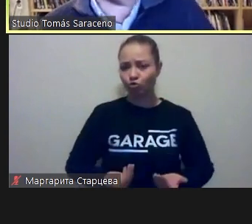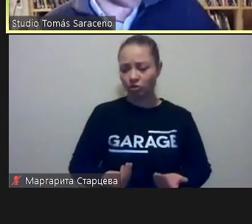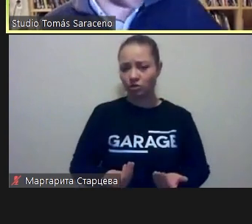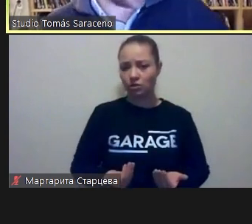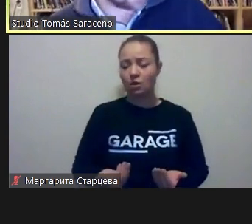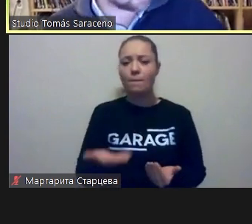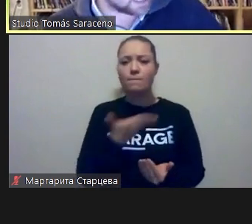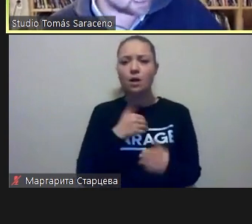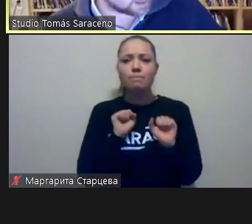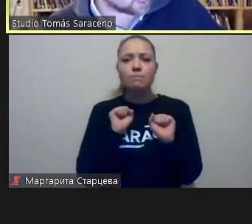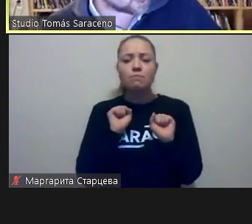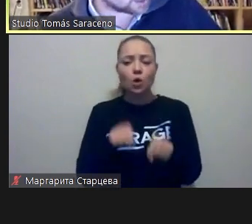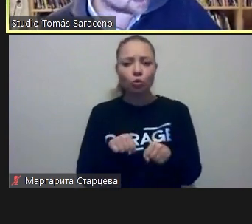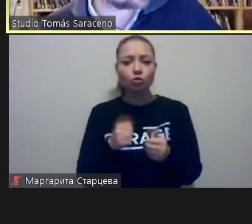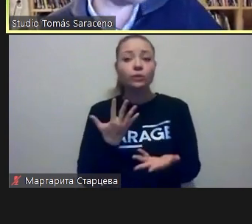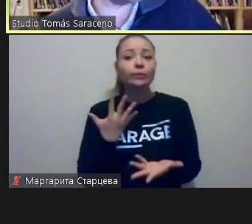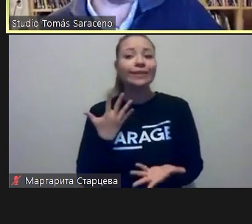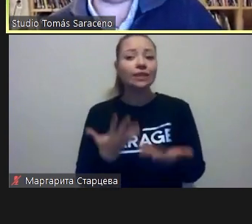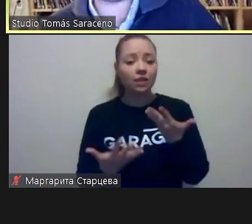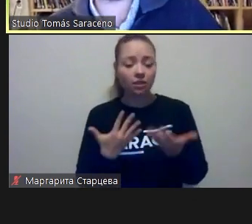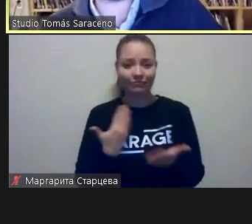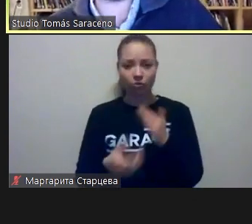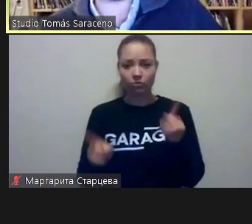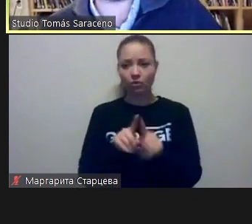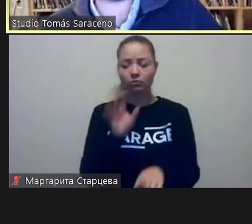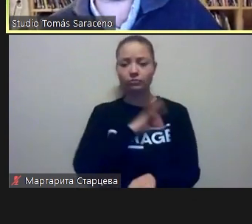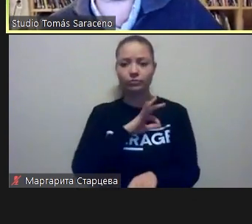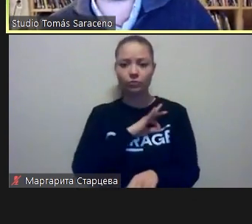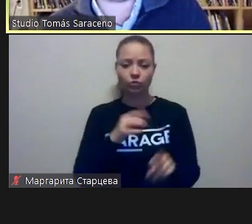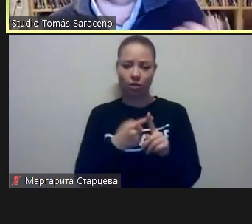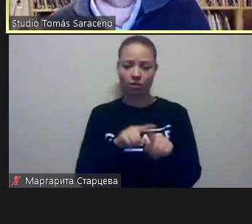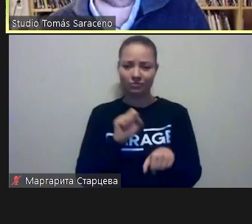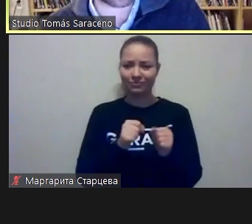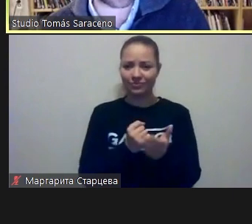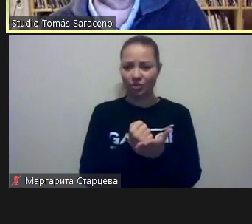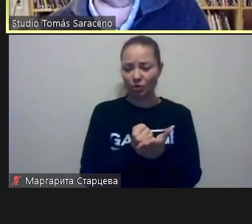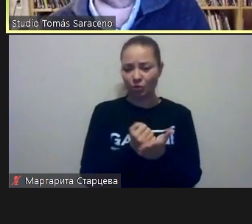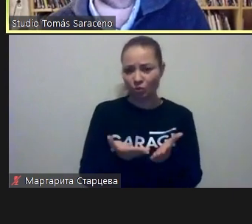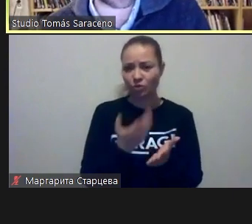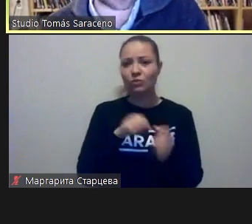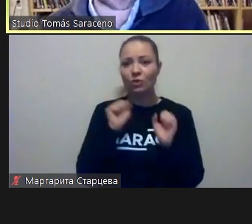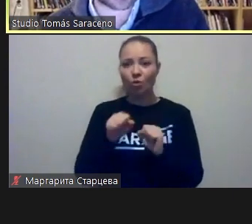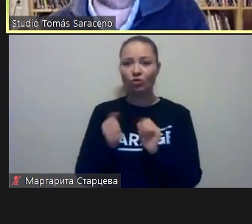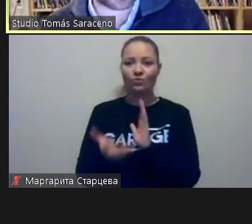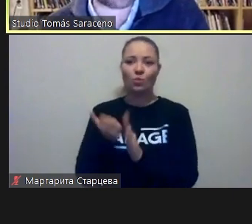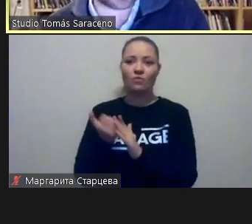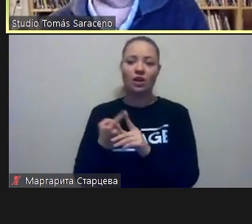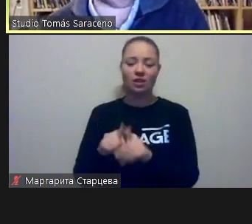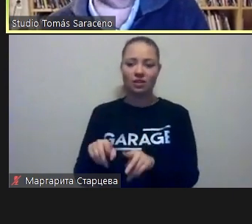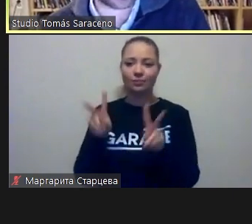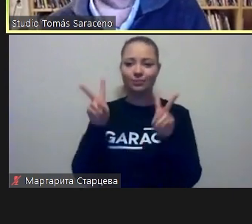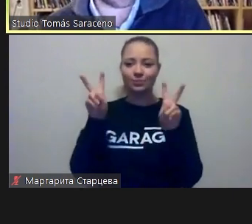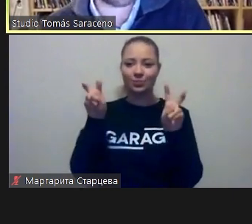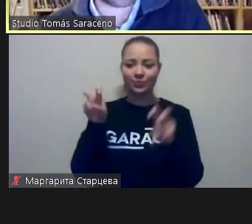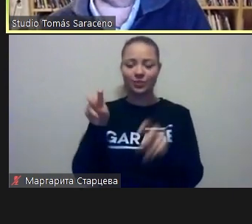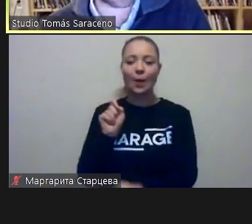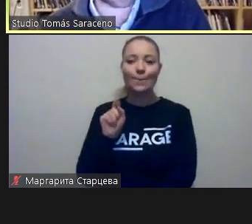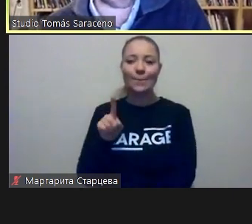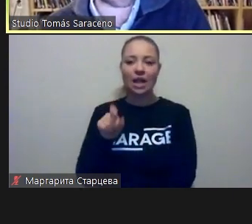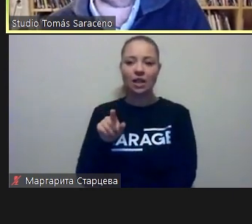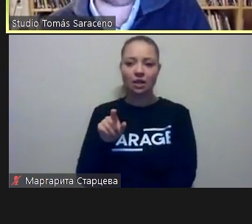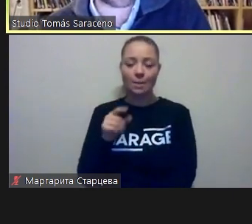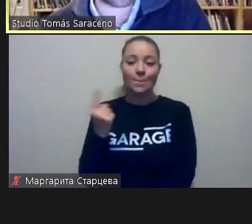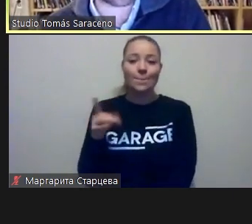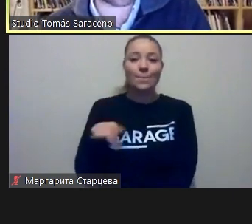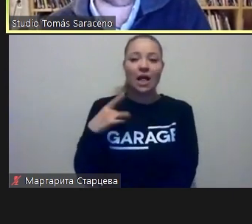this mineral, no, this lithium. And this this flight, what it acknowledges is a bit refers is